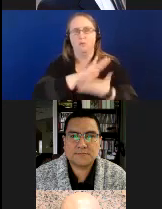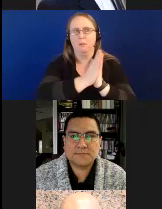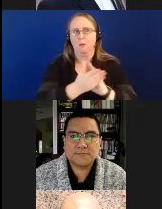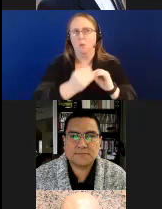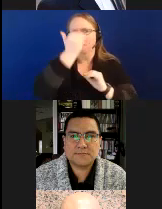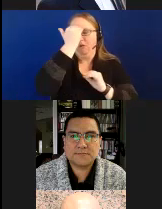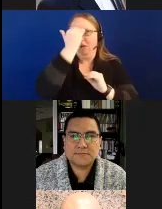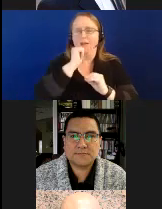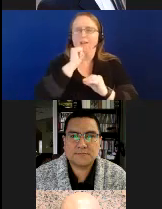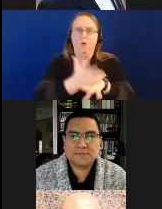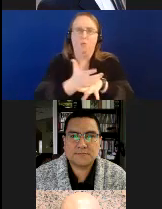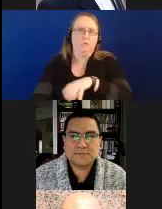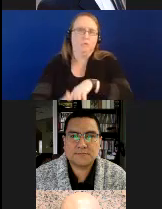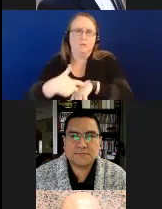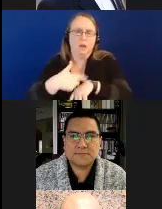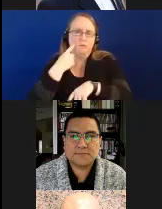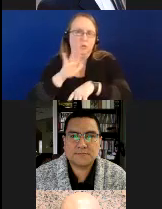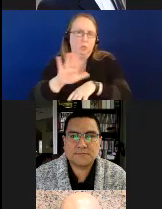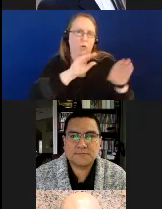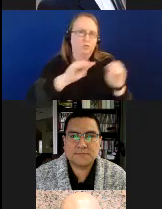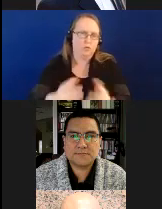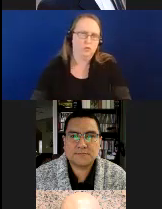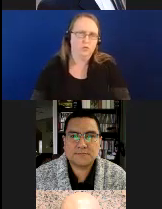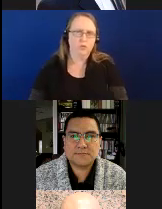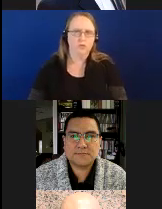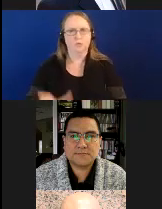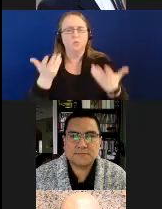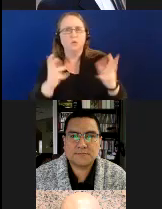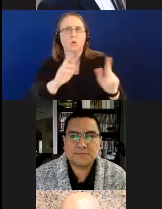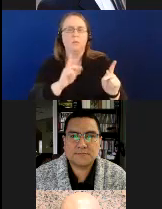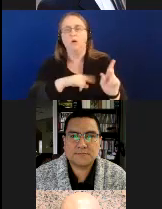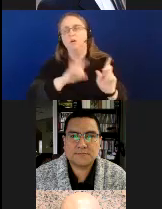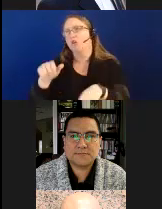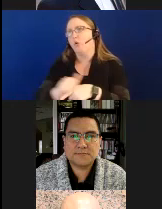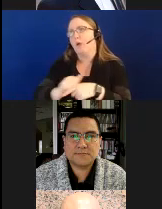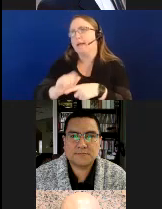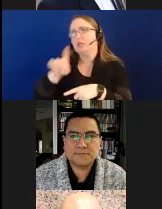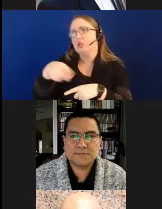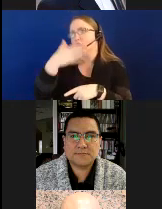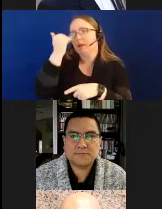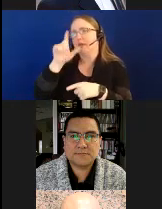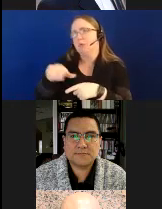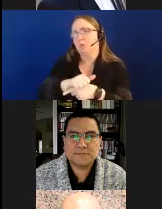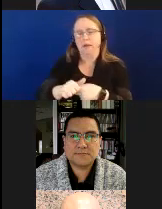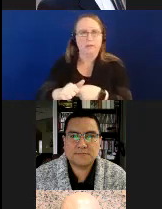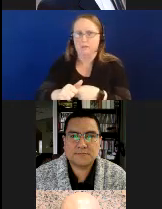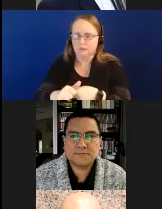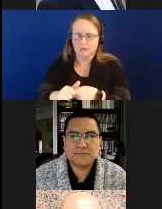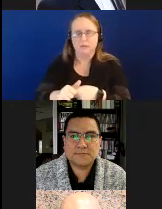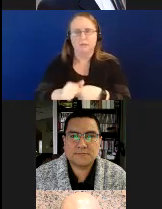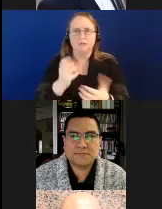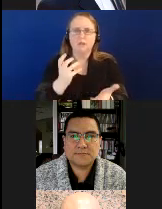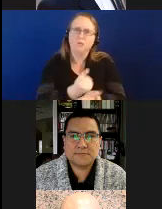without wasting instructional time, right? Because I do think we hear a lot of, we don't want people to just go on there and practice just for the sake of practicing. Can we utilize